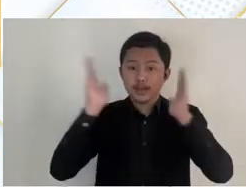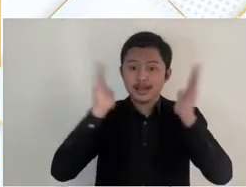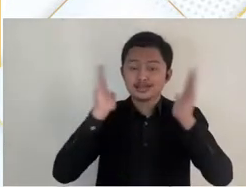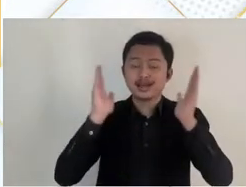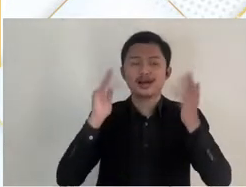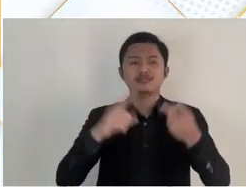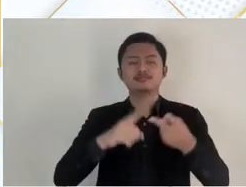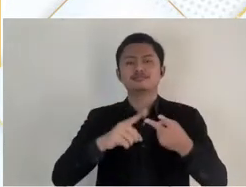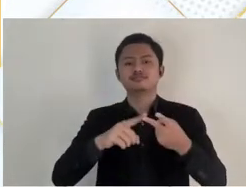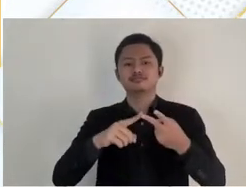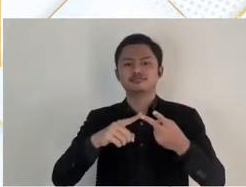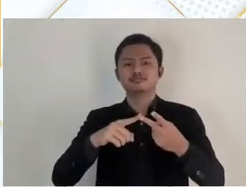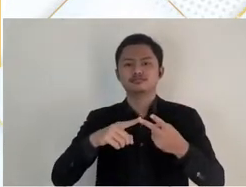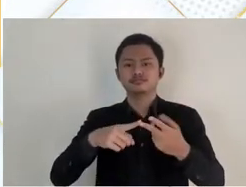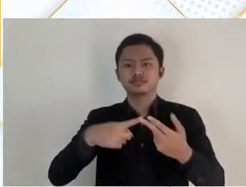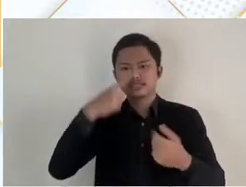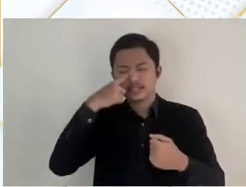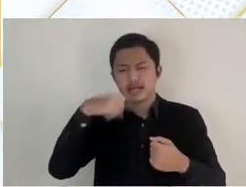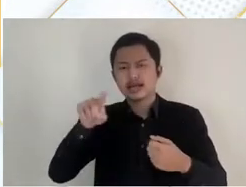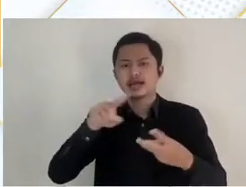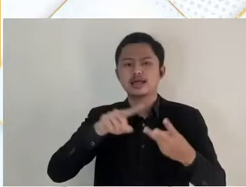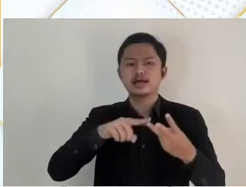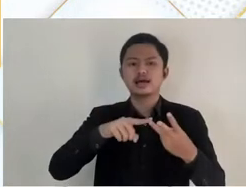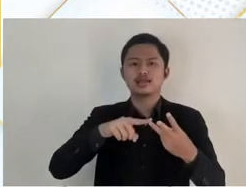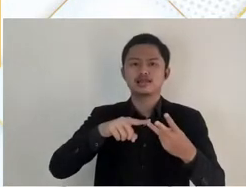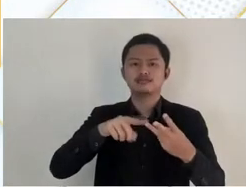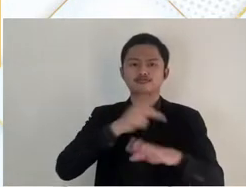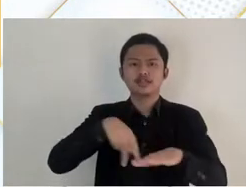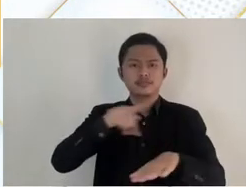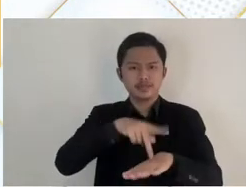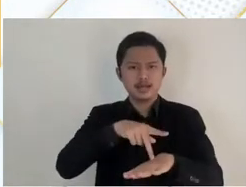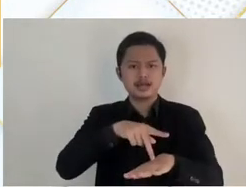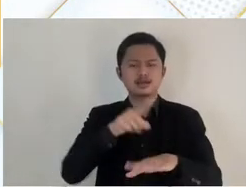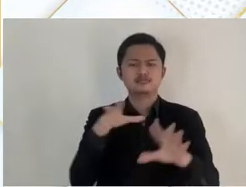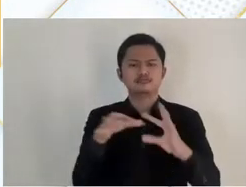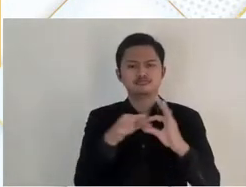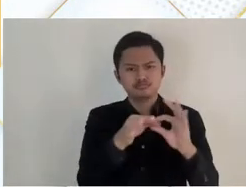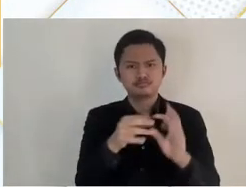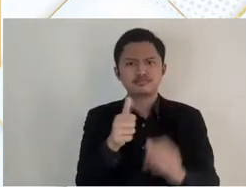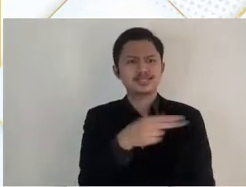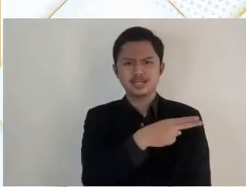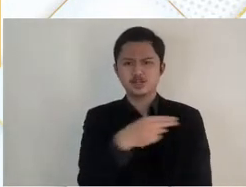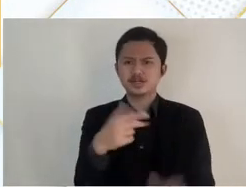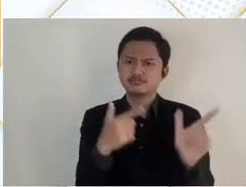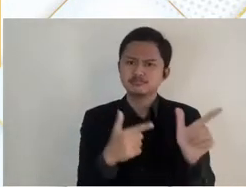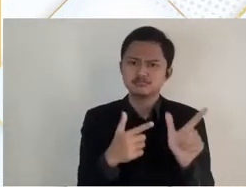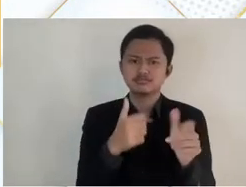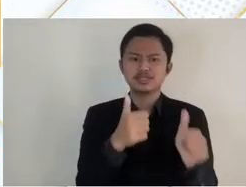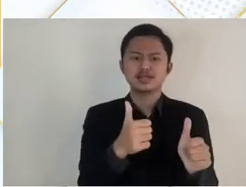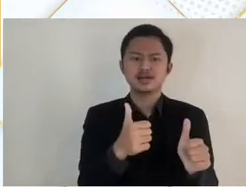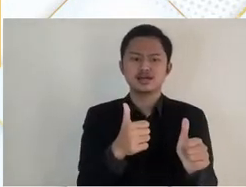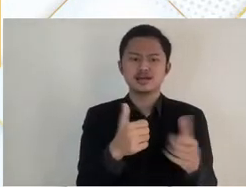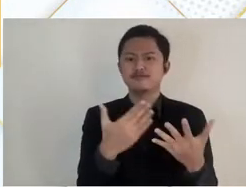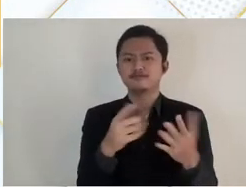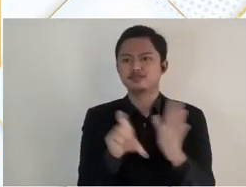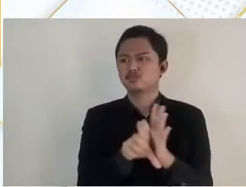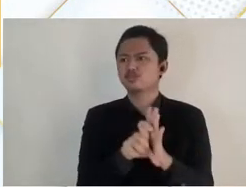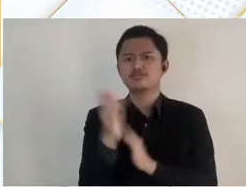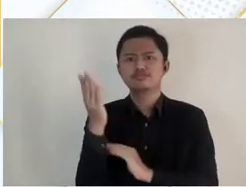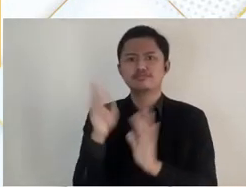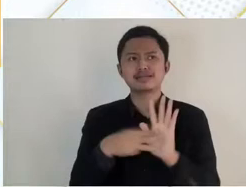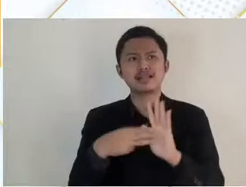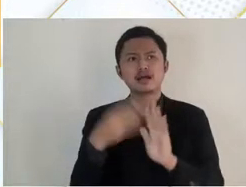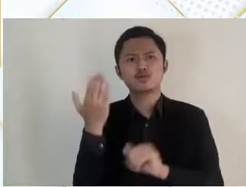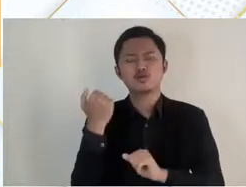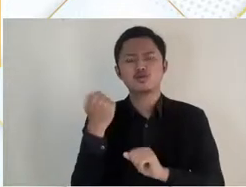and Thai and Filipino peacekeepers was of good comfort for Indonesian forces when they went into East Timor in 1999. And